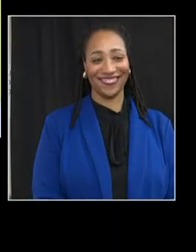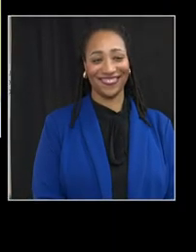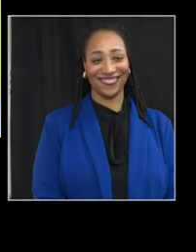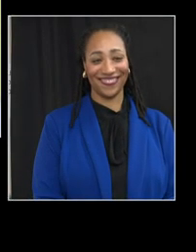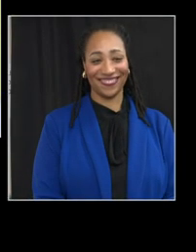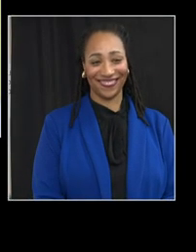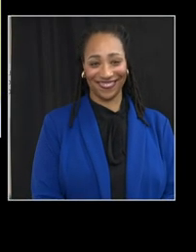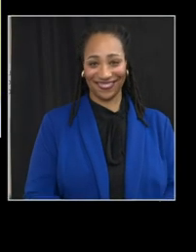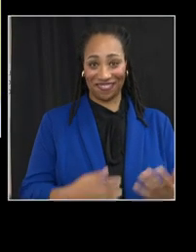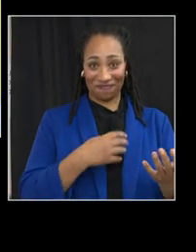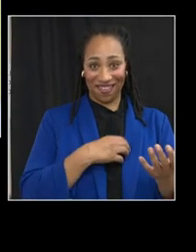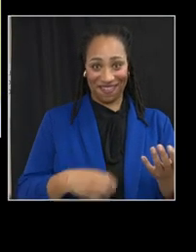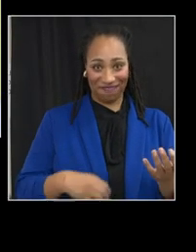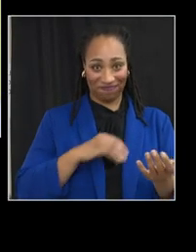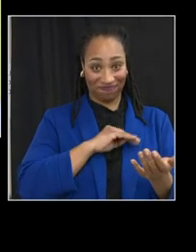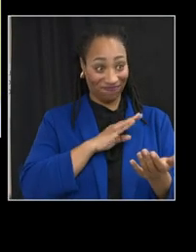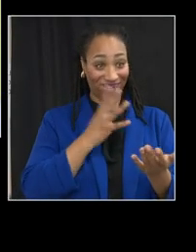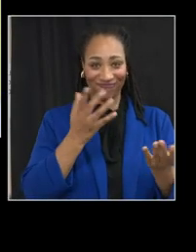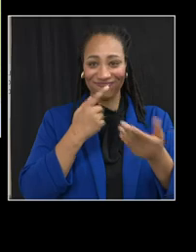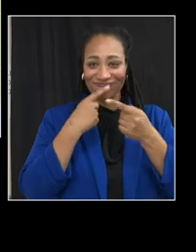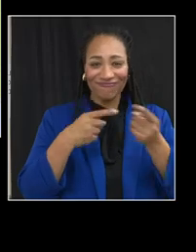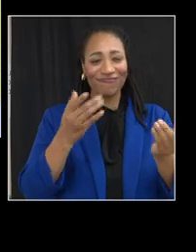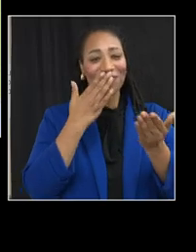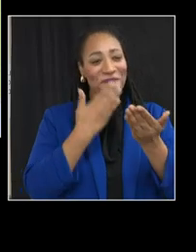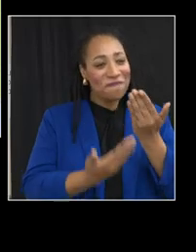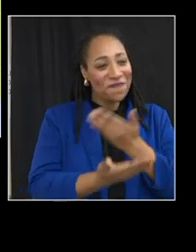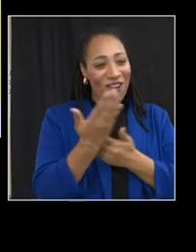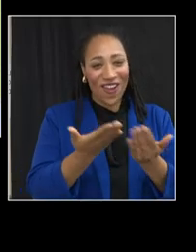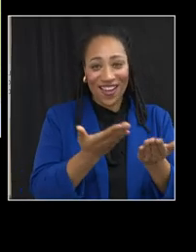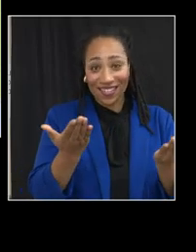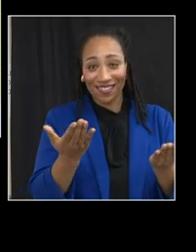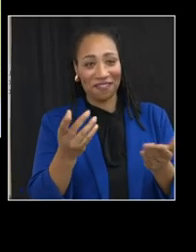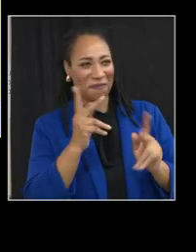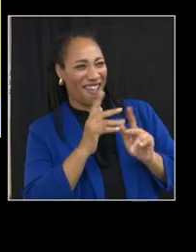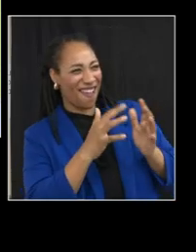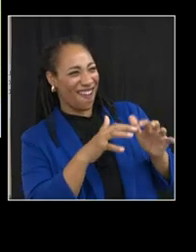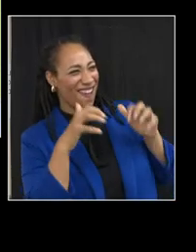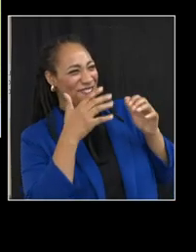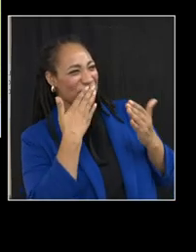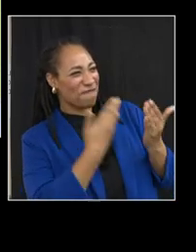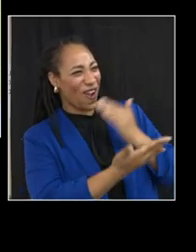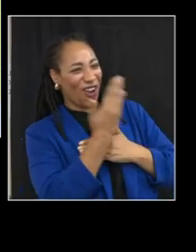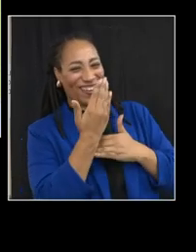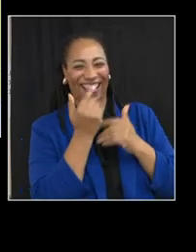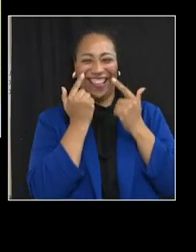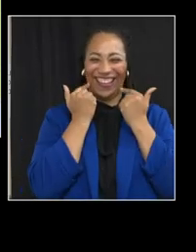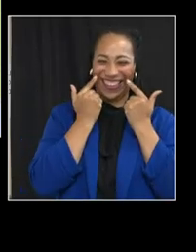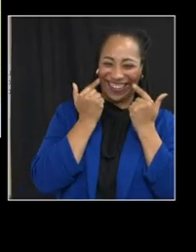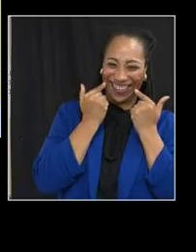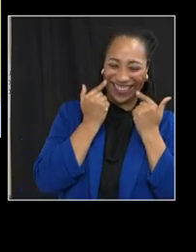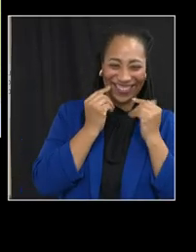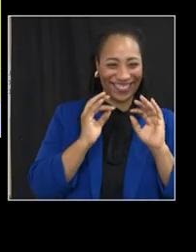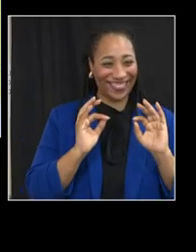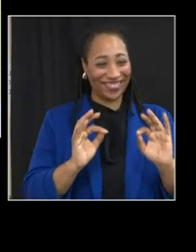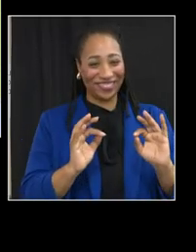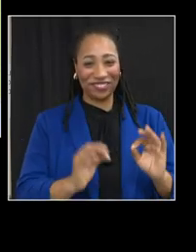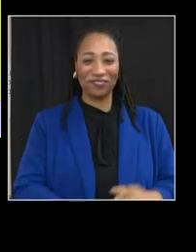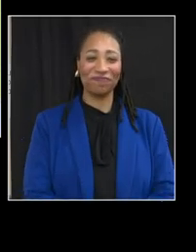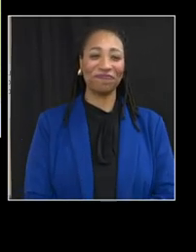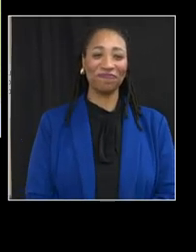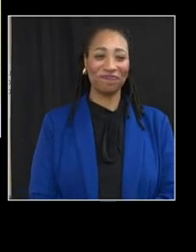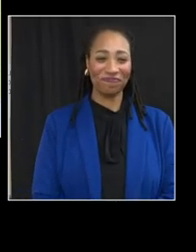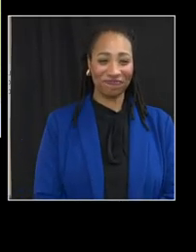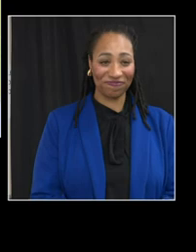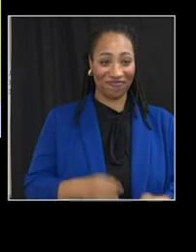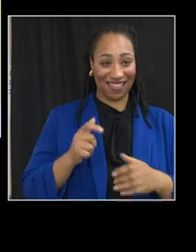Good morning, everybody. Oh, go ahead. Good morning, everyone. Welcome to the Budget Engagement Senior Town Hall. My name is Steve Walker,